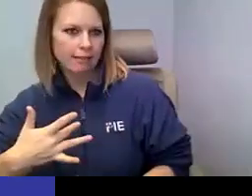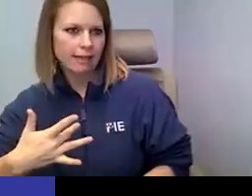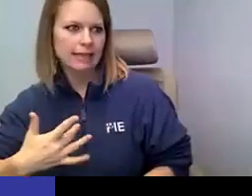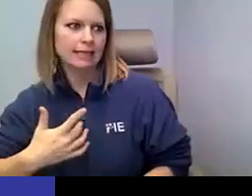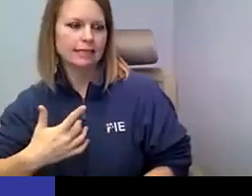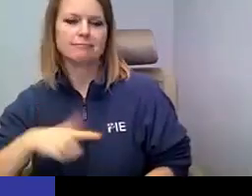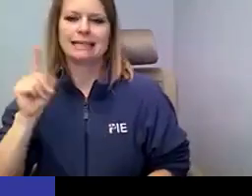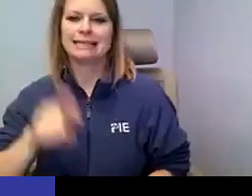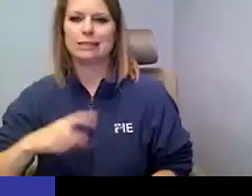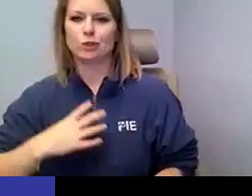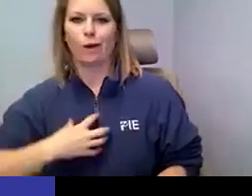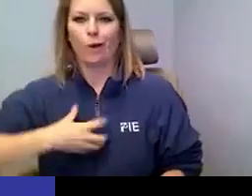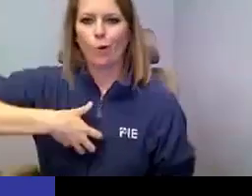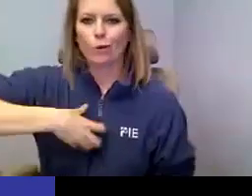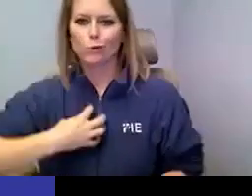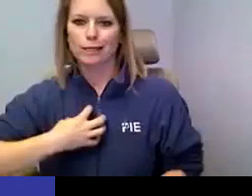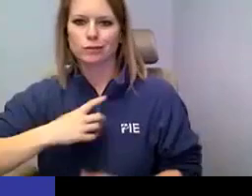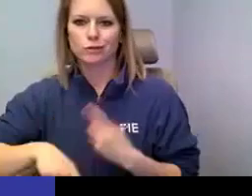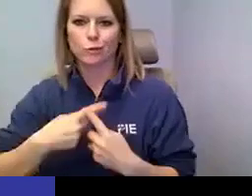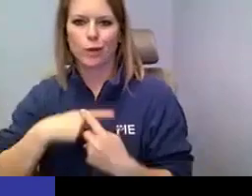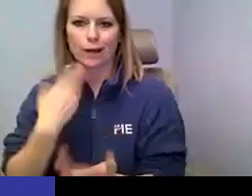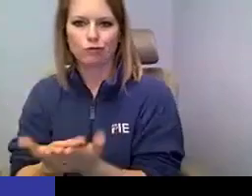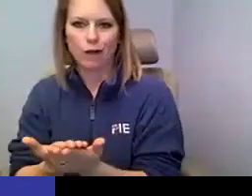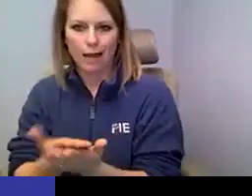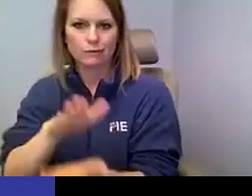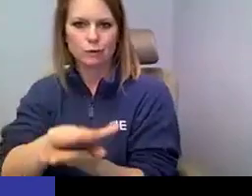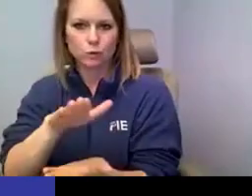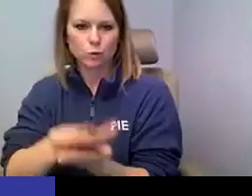school to meet sort of that white cultural norm.